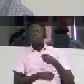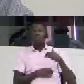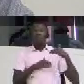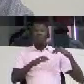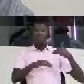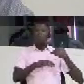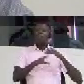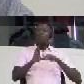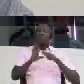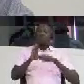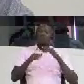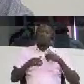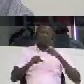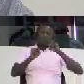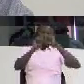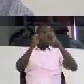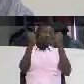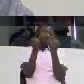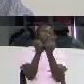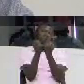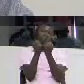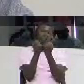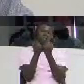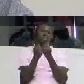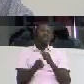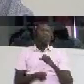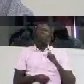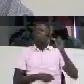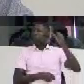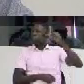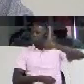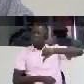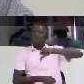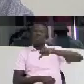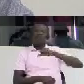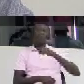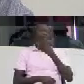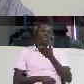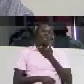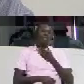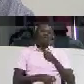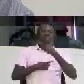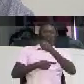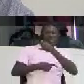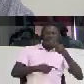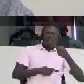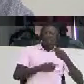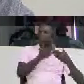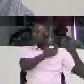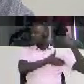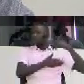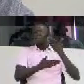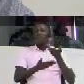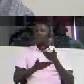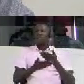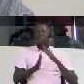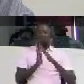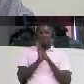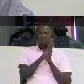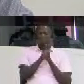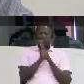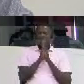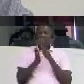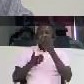our society. So bad was this negative backlash against